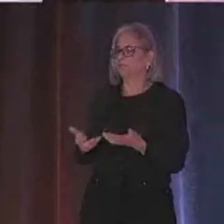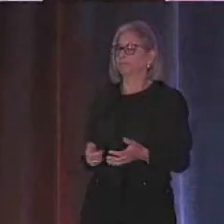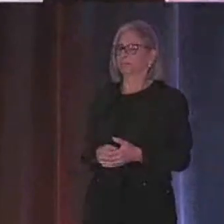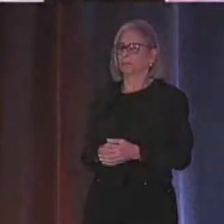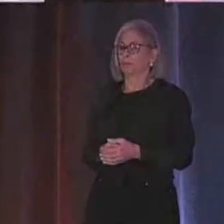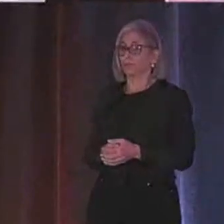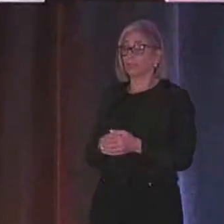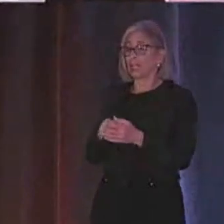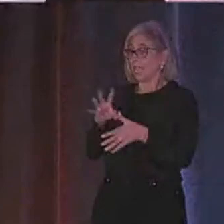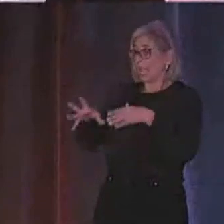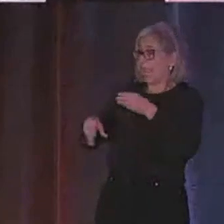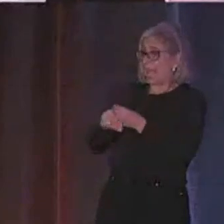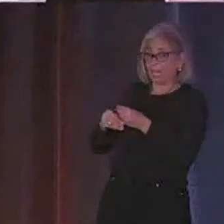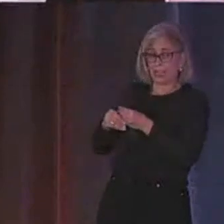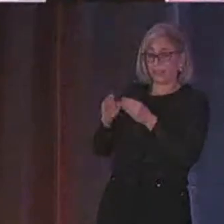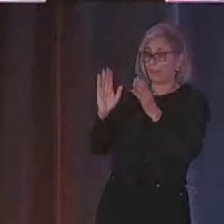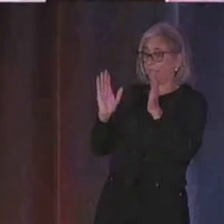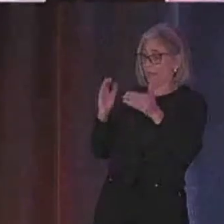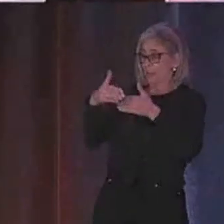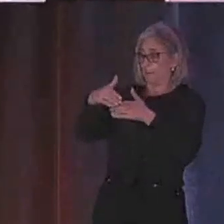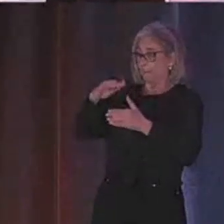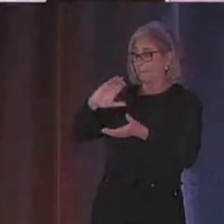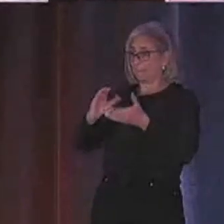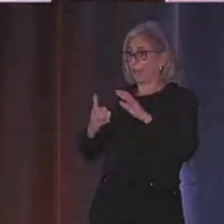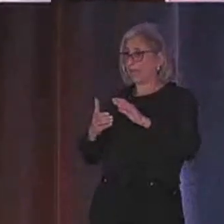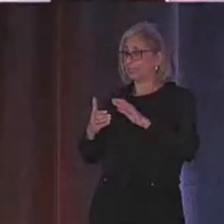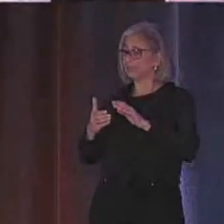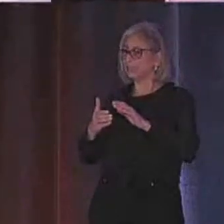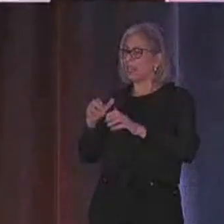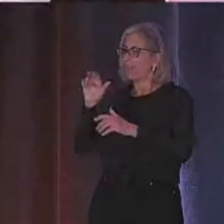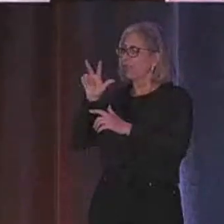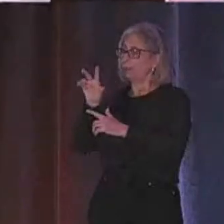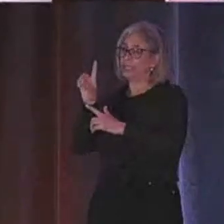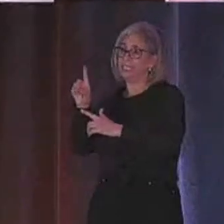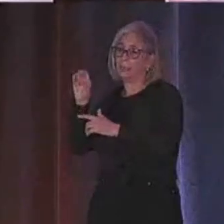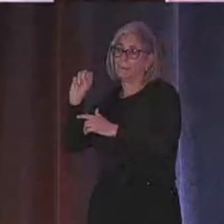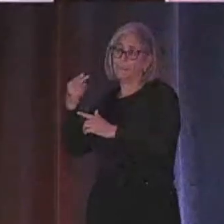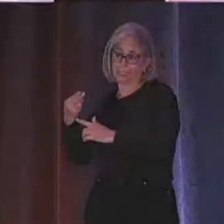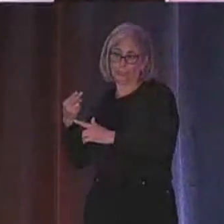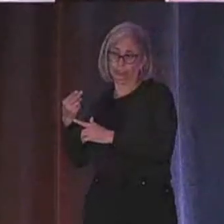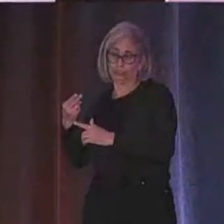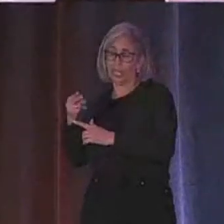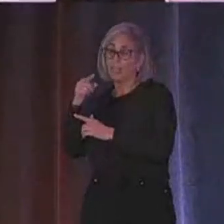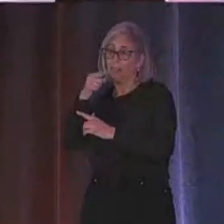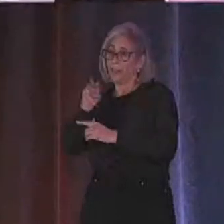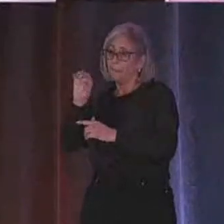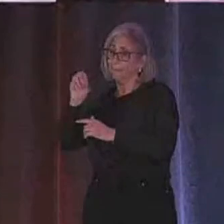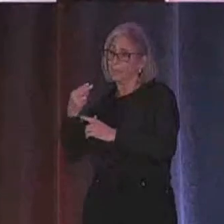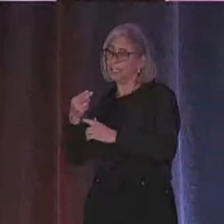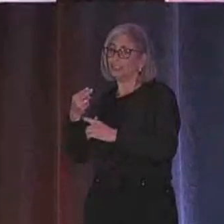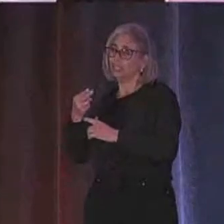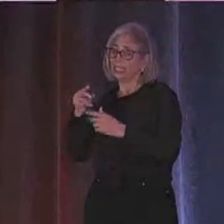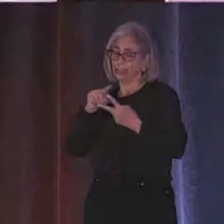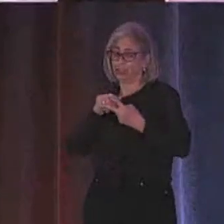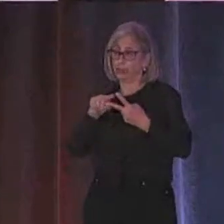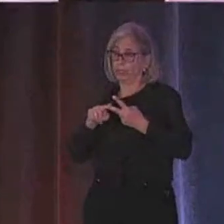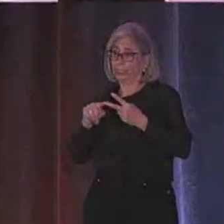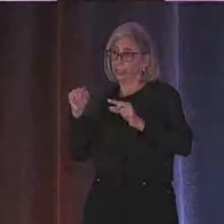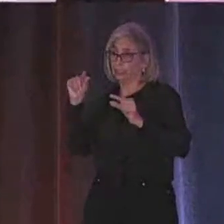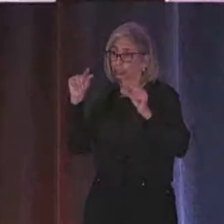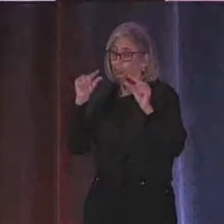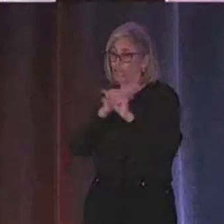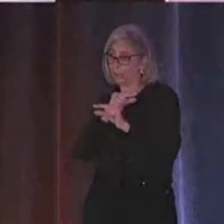So then adding the box component itself, right? So this is a 3D mesh, and the mesh takes two things, right? A geometry